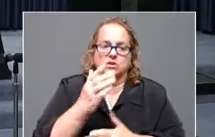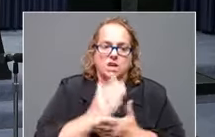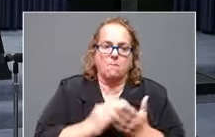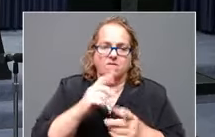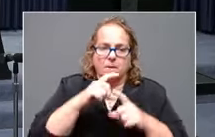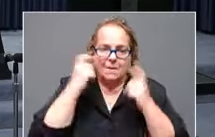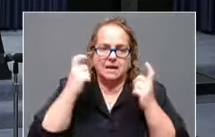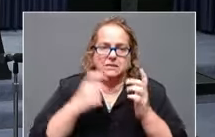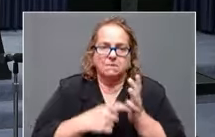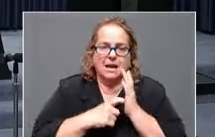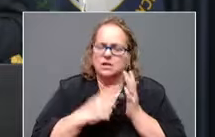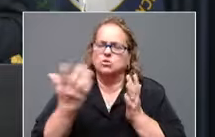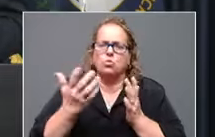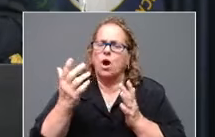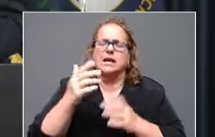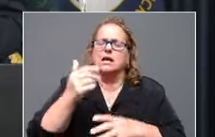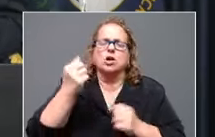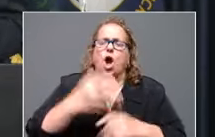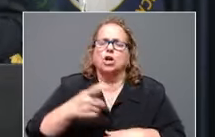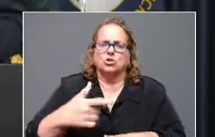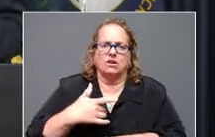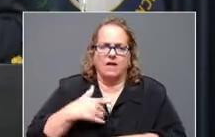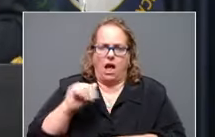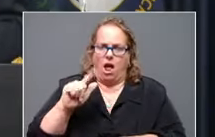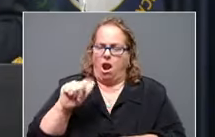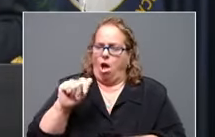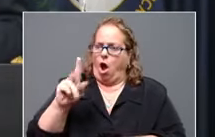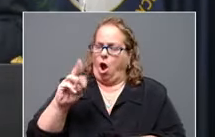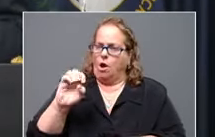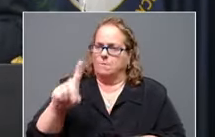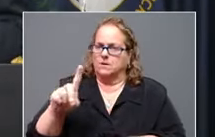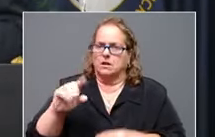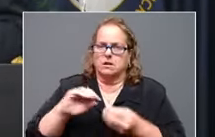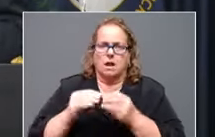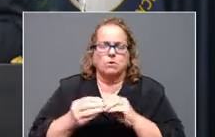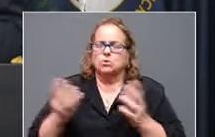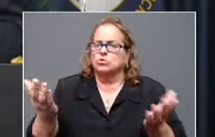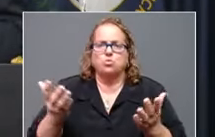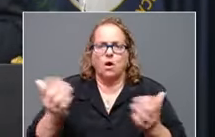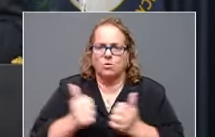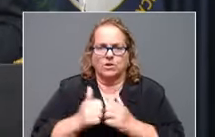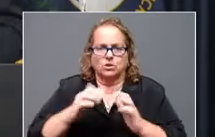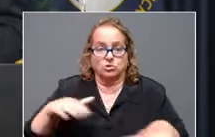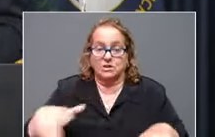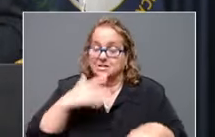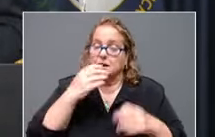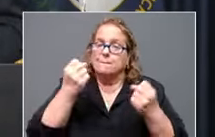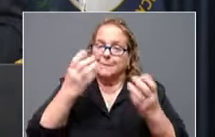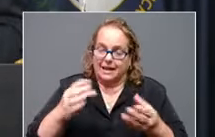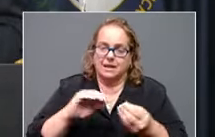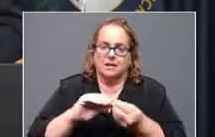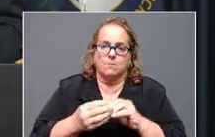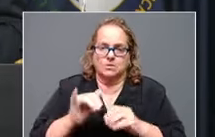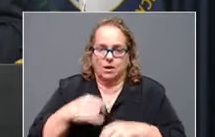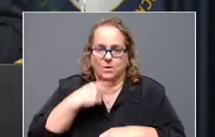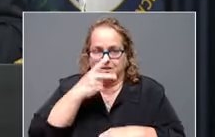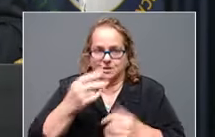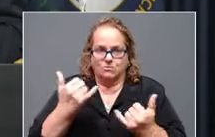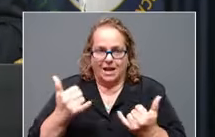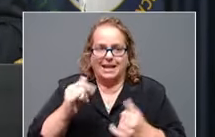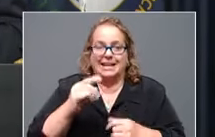saw? There are a lot of alarming numbers that we are seeing right now, and it's truly the